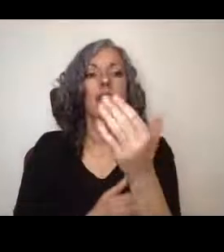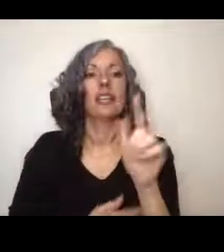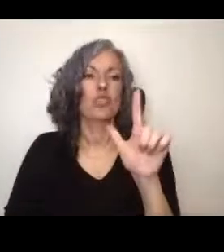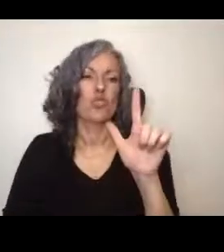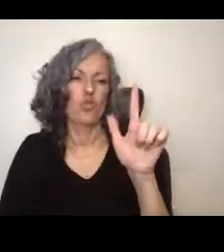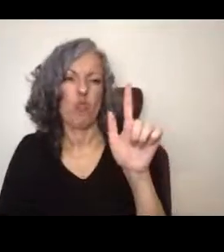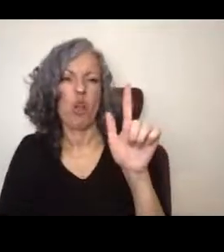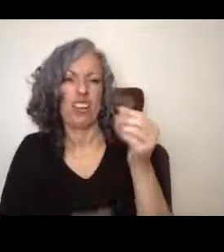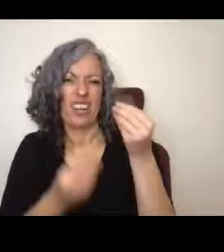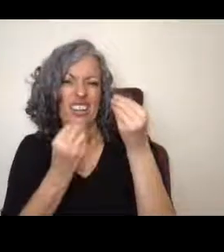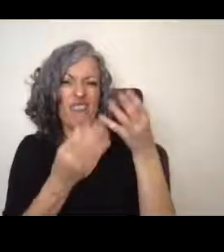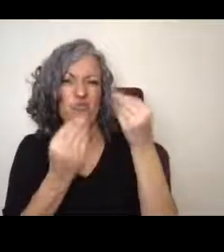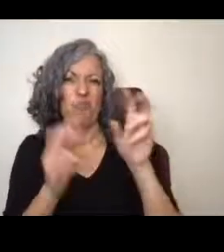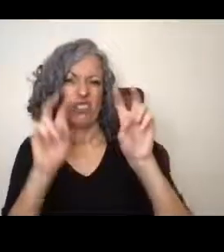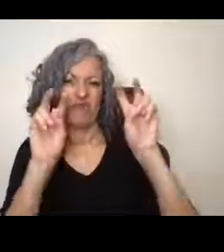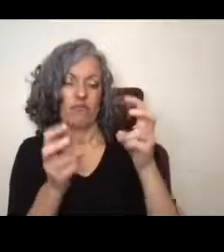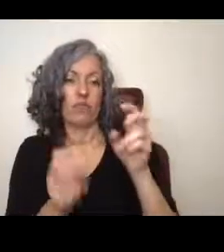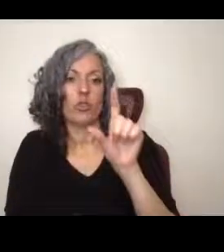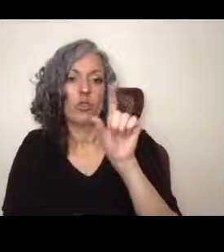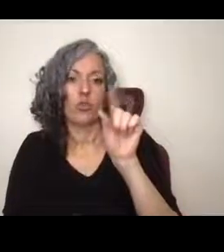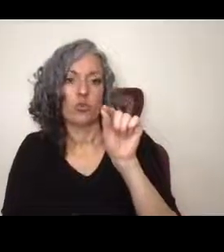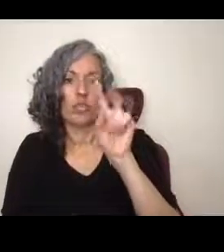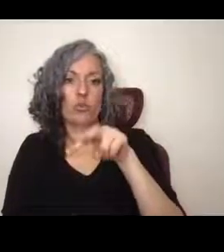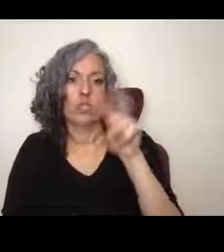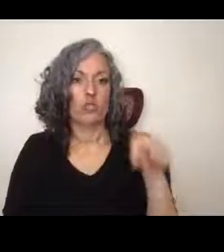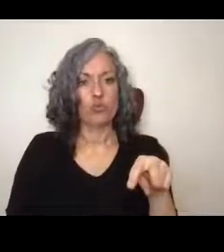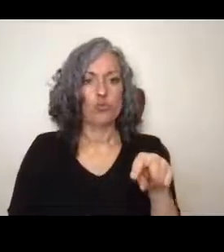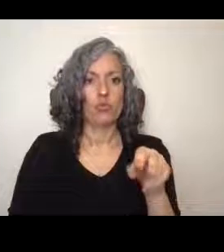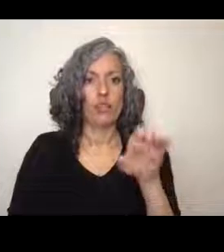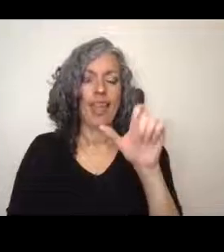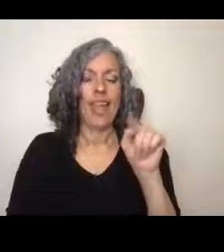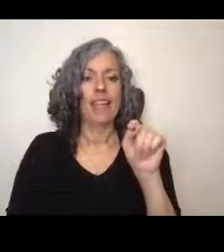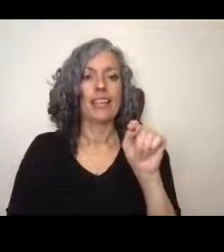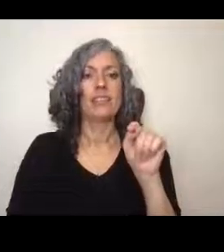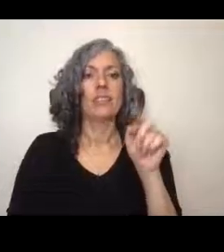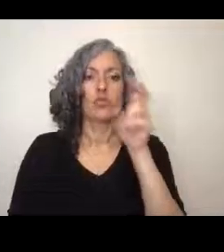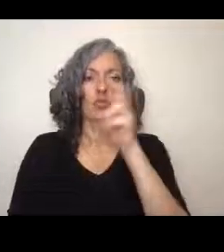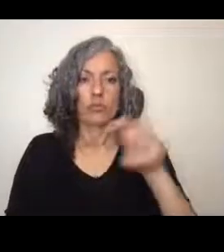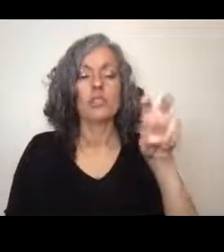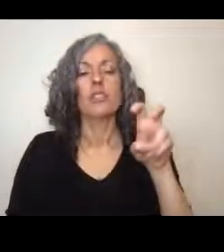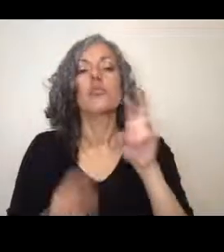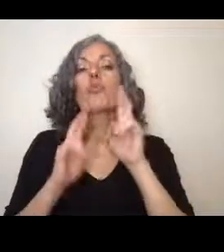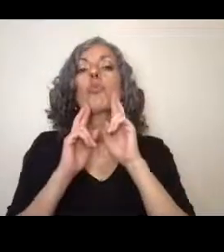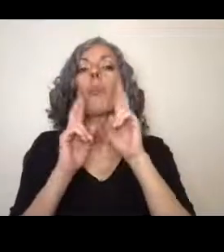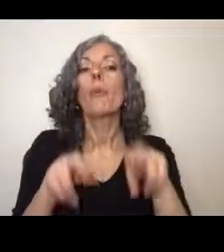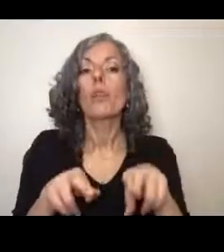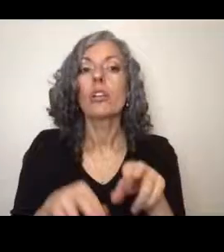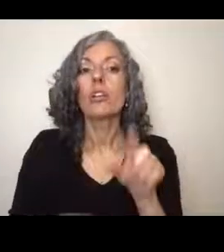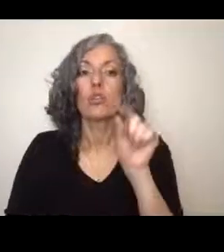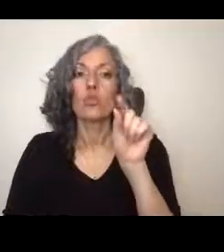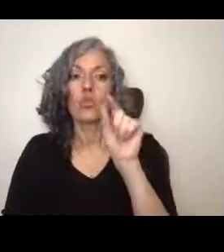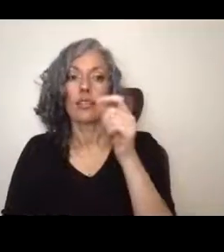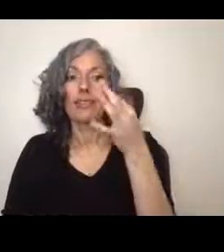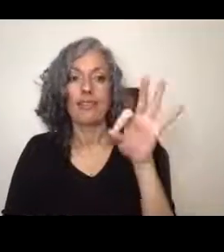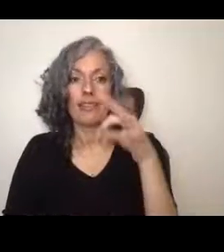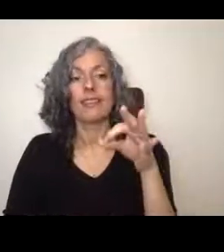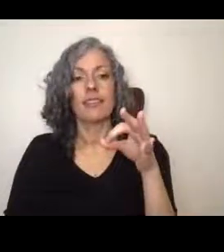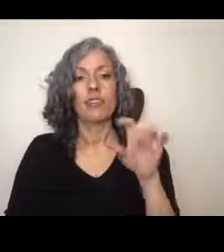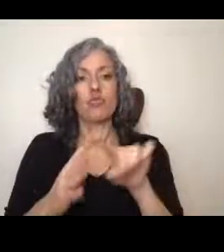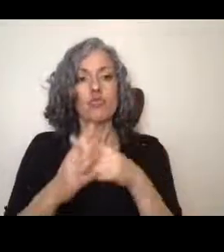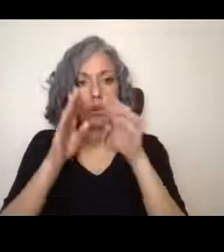the 2022 Active Transportation Program Status Report. In 2019, the Commission began publishing the